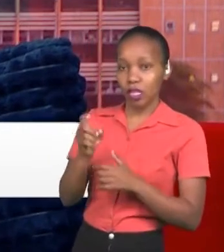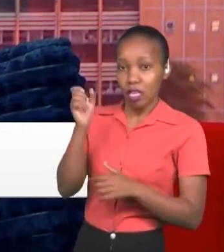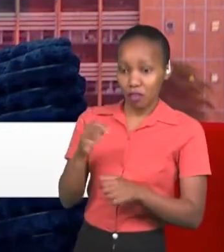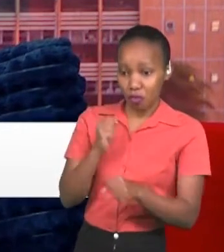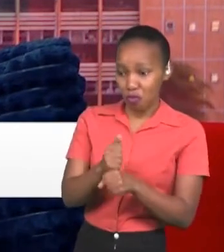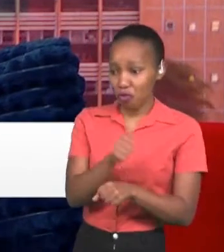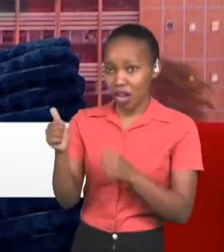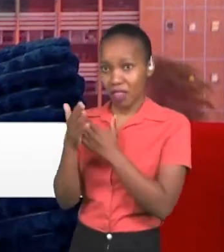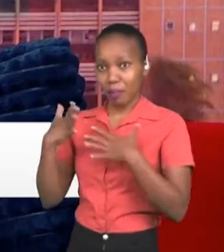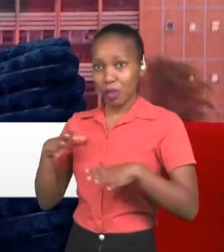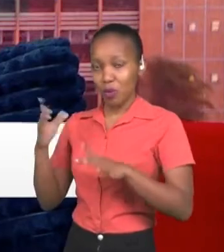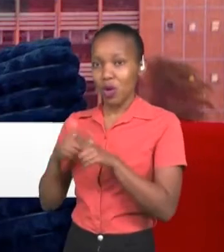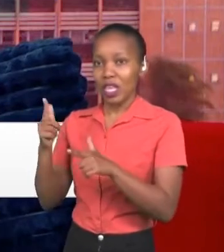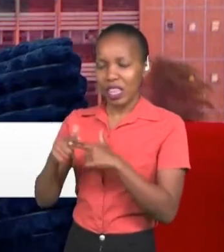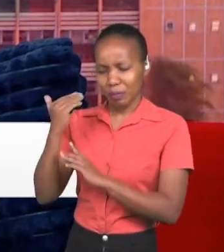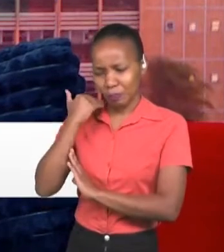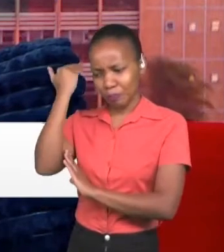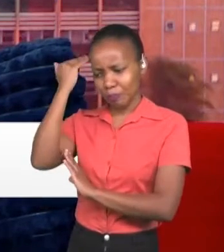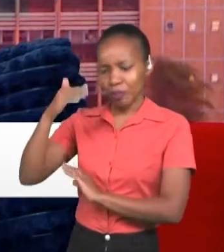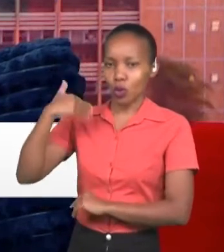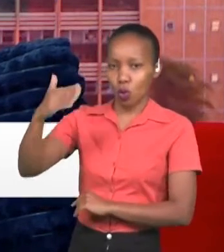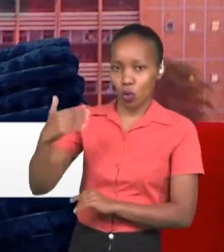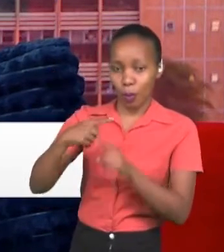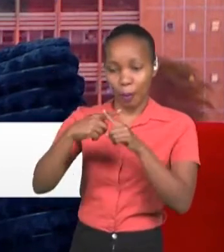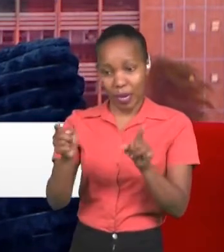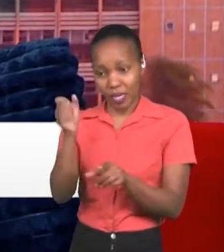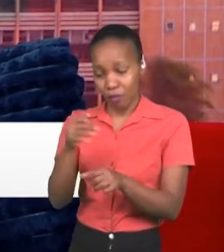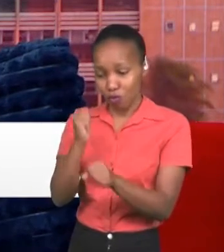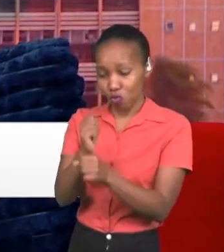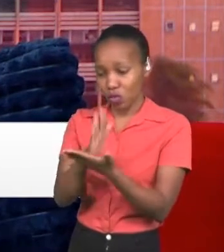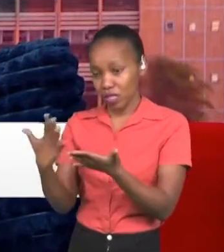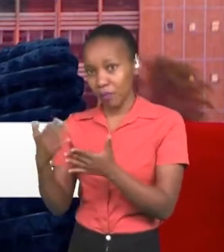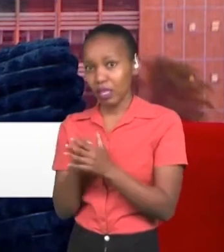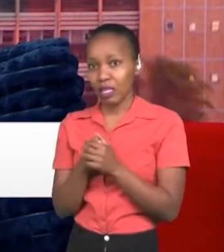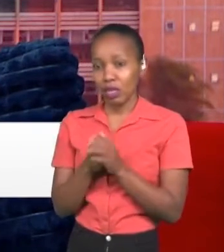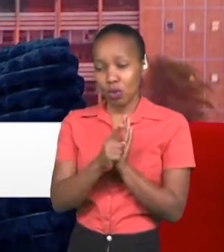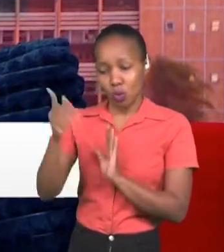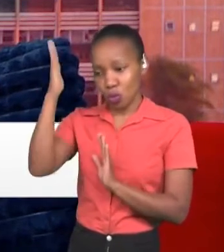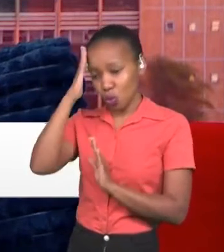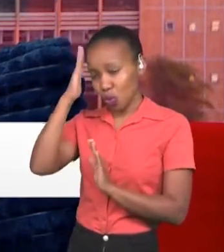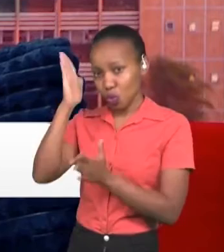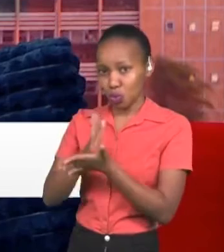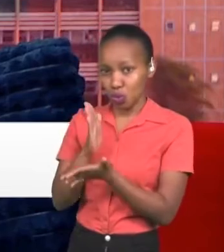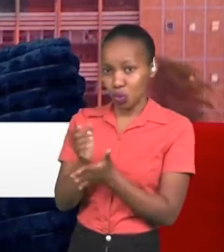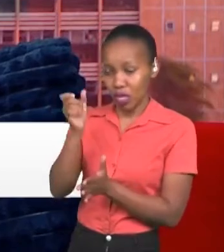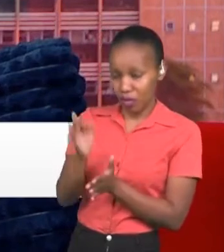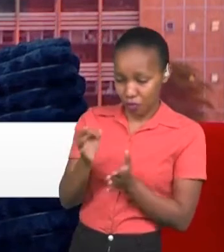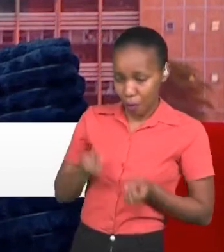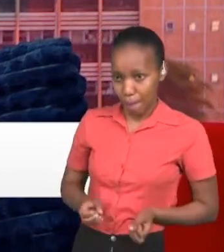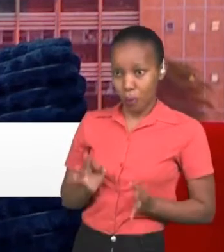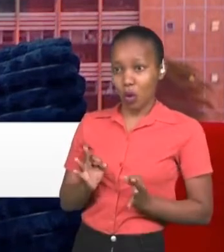them, trust me, itakukula always. Yeah. Always. But if you're doing something for you, unajua sasa kama